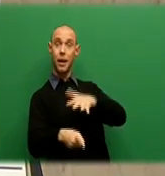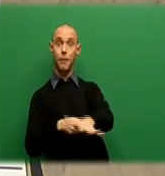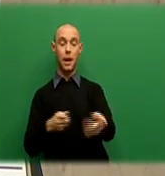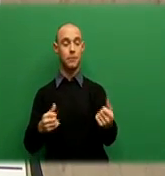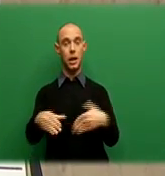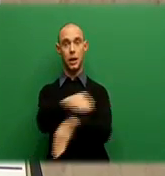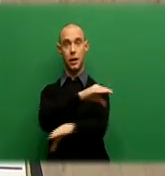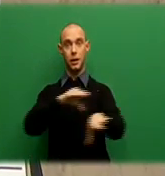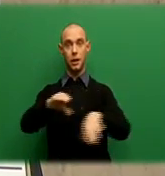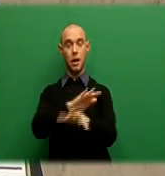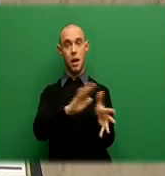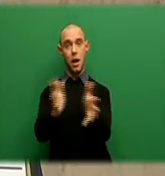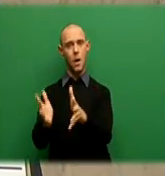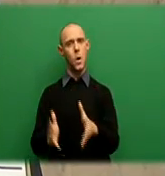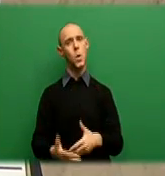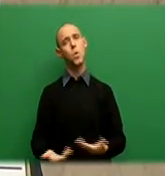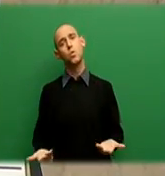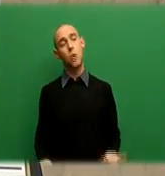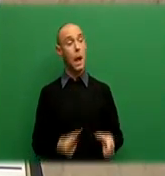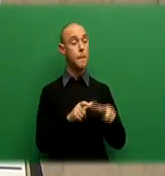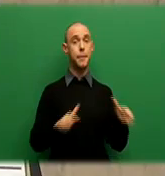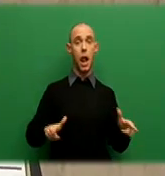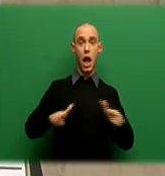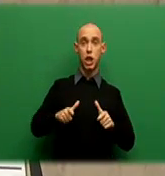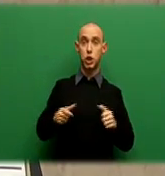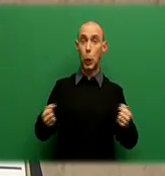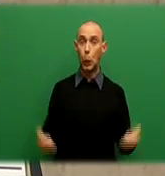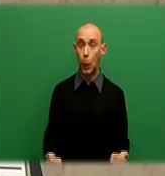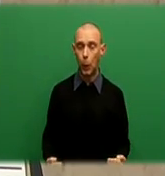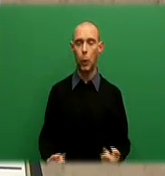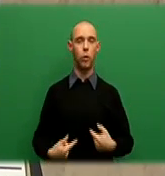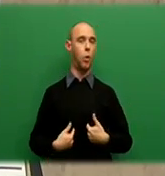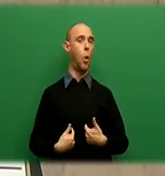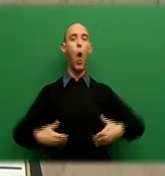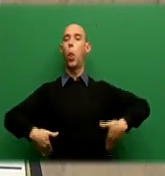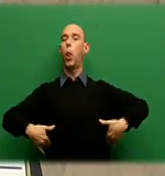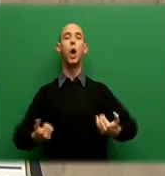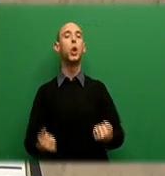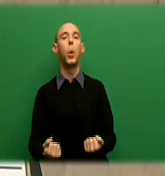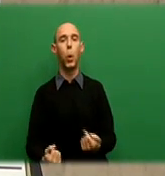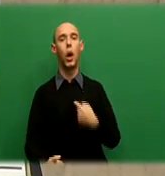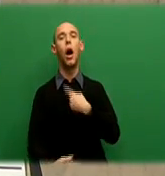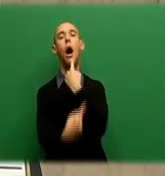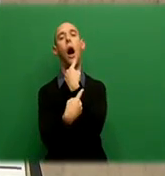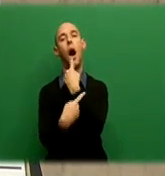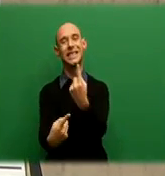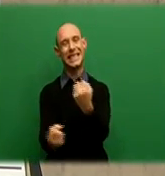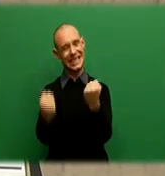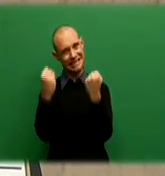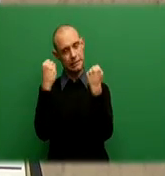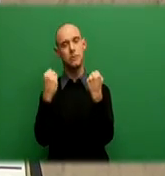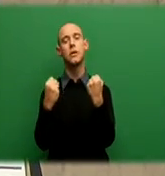been adjusted or taken in advance, and what may still come is very difficult to say.